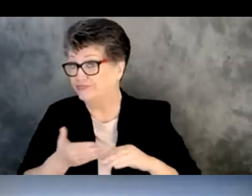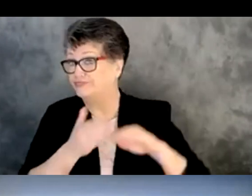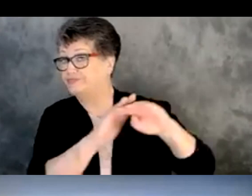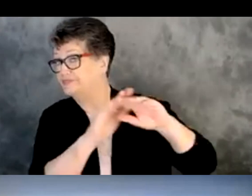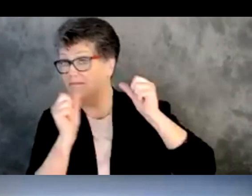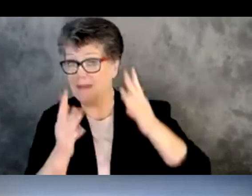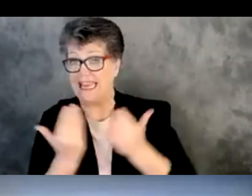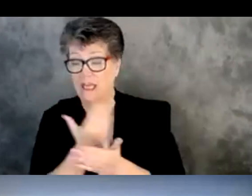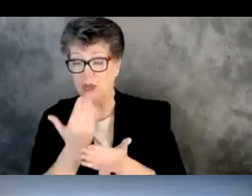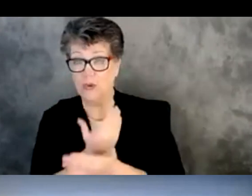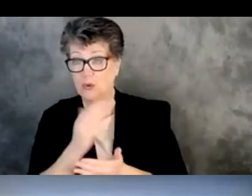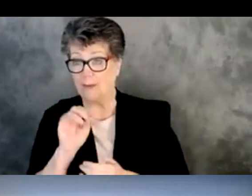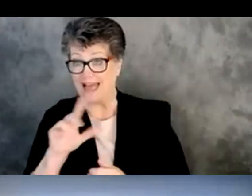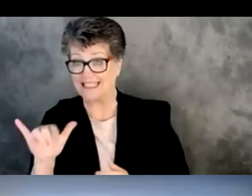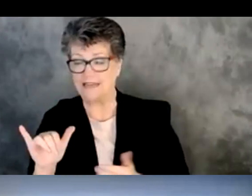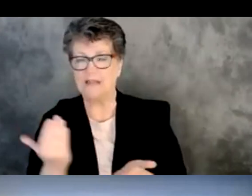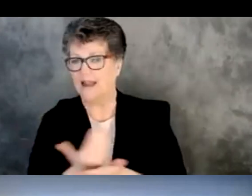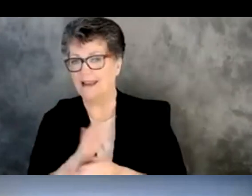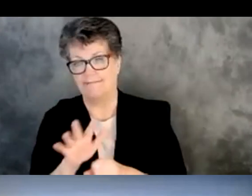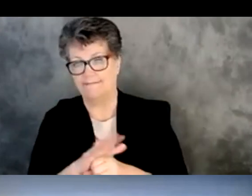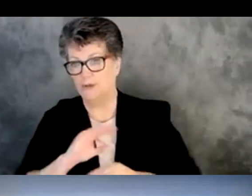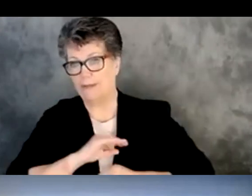of new capacity, it's not enough to meet the need.